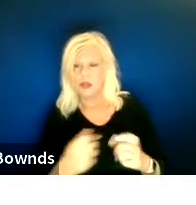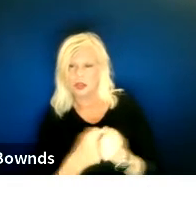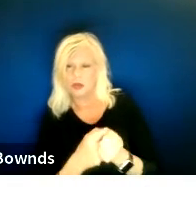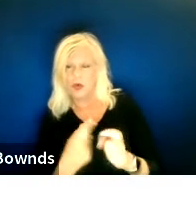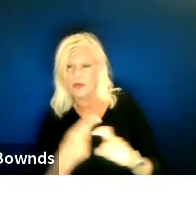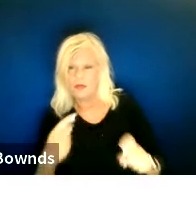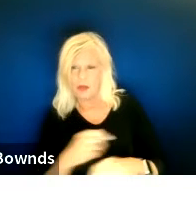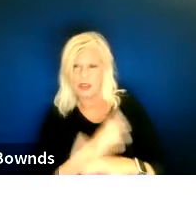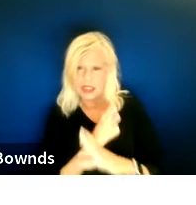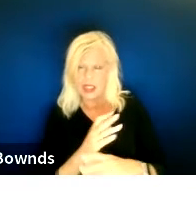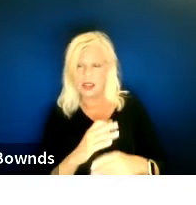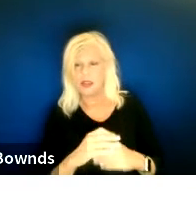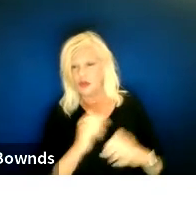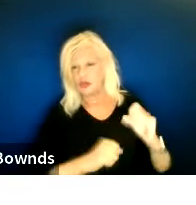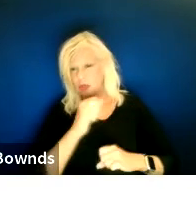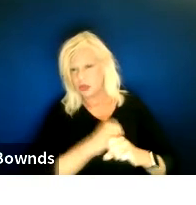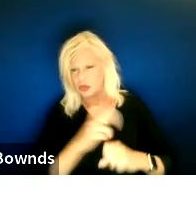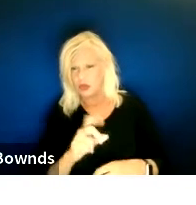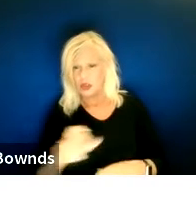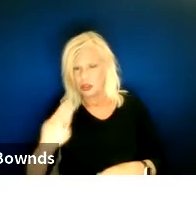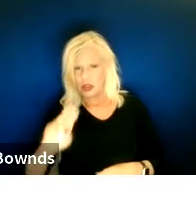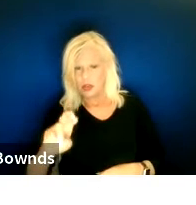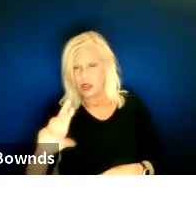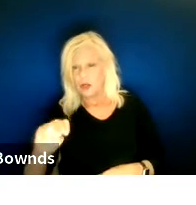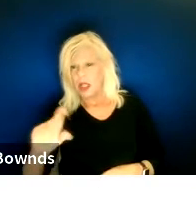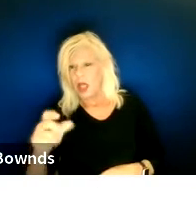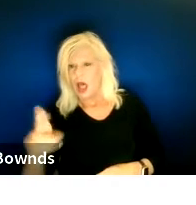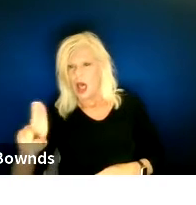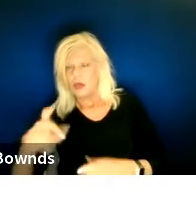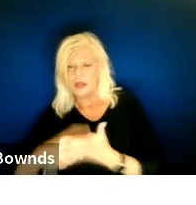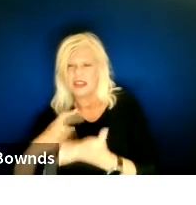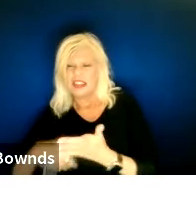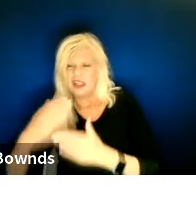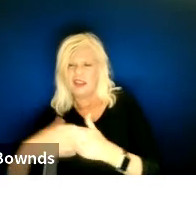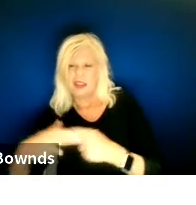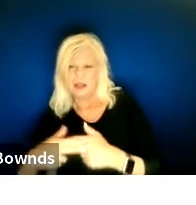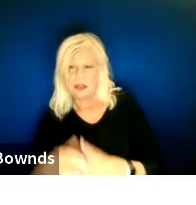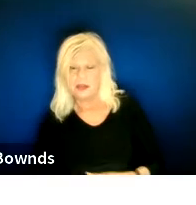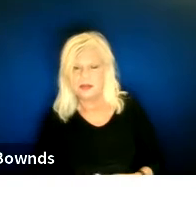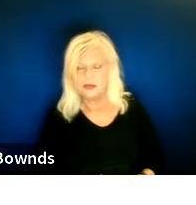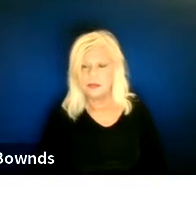tele infrastructure that Dr. Dilumalai will talk about in the following slides.